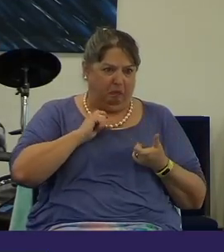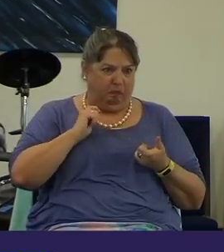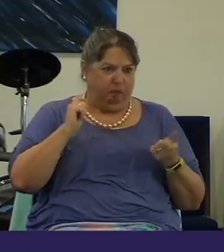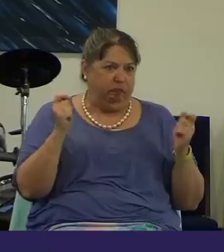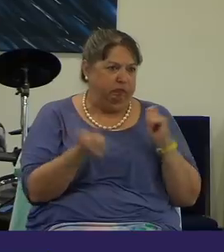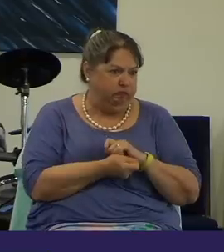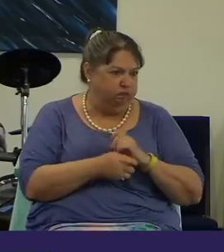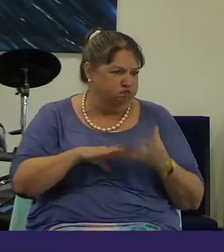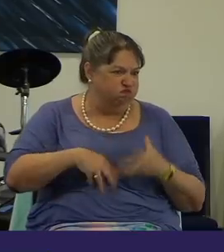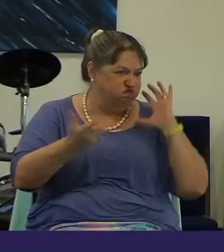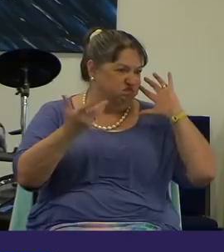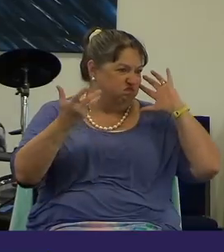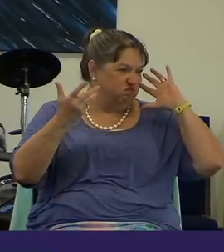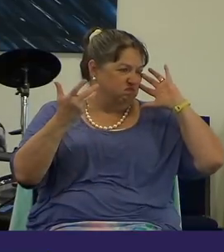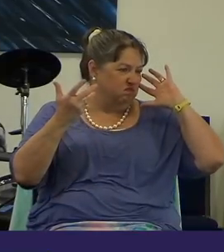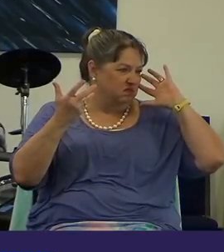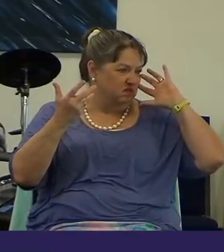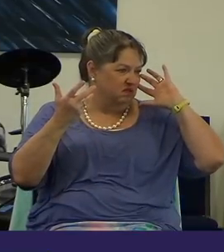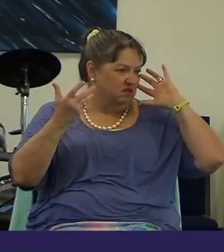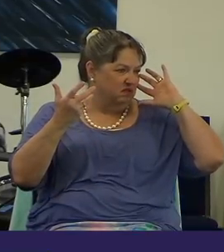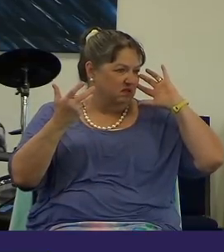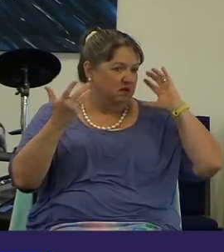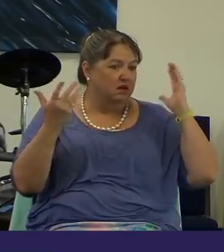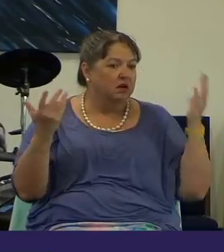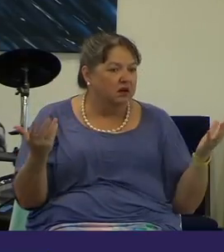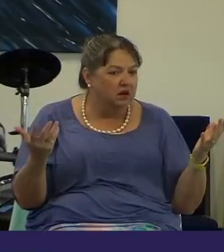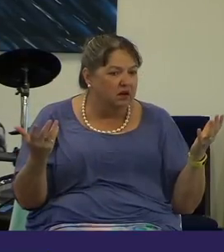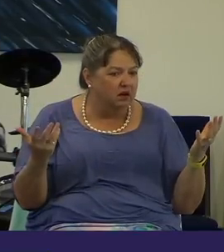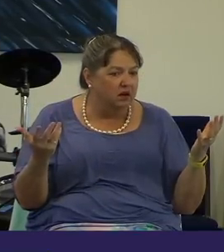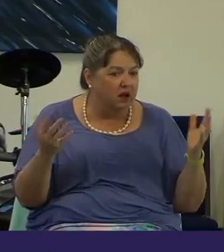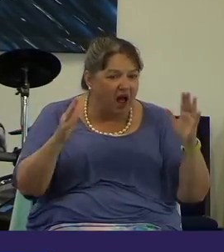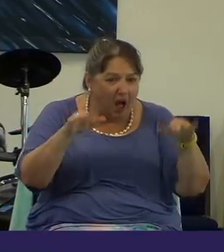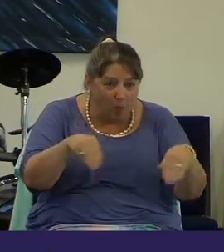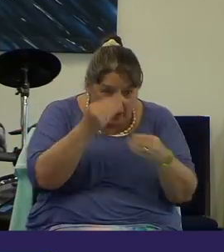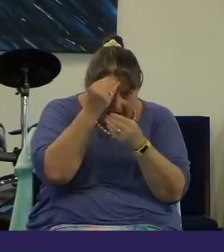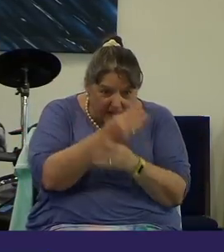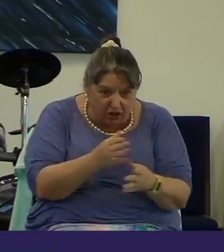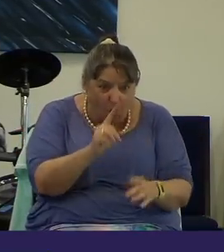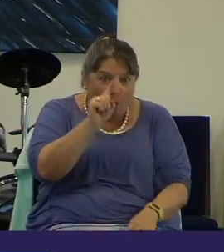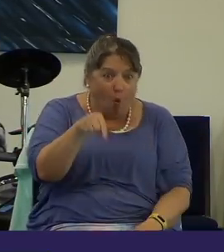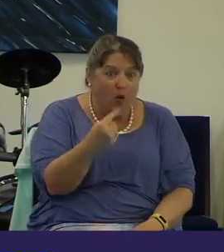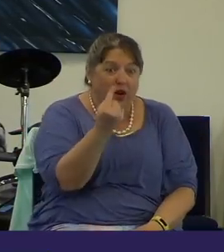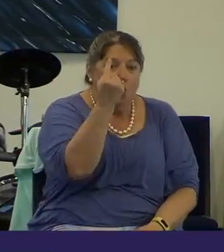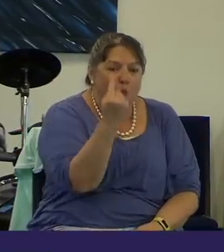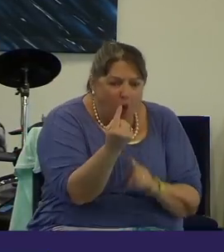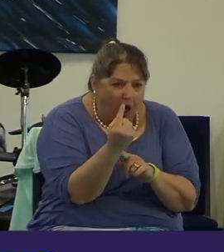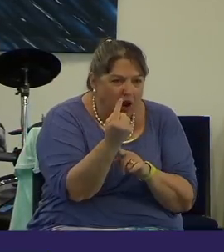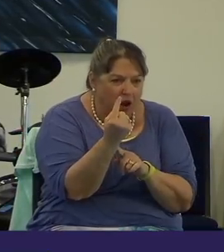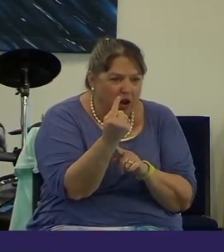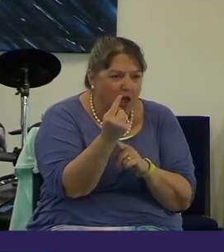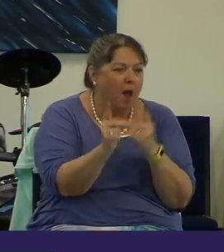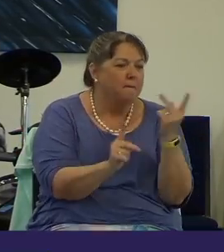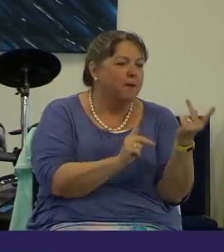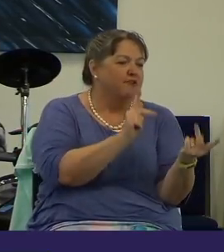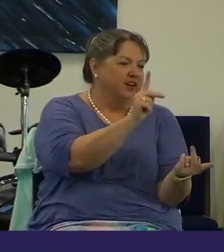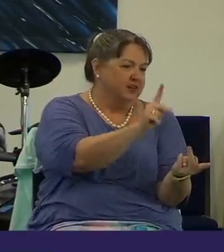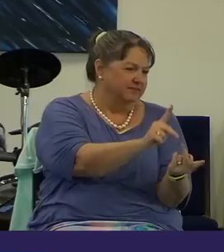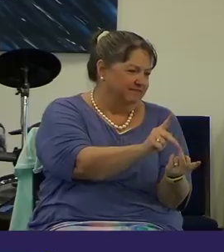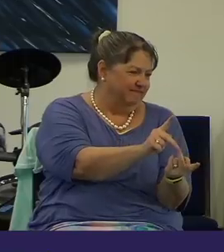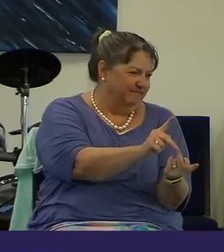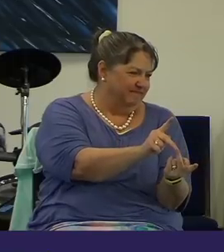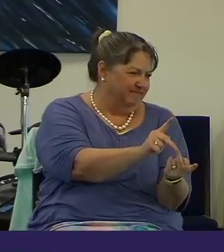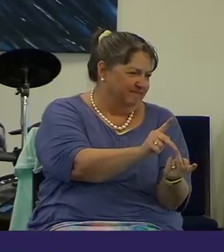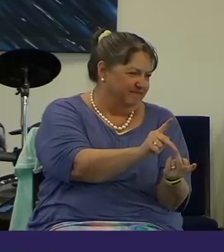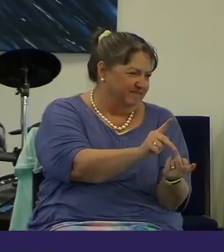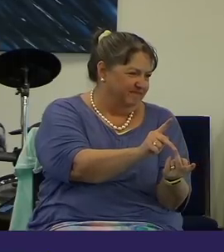So there's only one person in all of the world that doesn't have this inside of them that makes